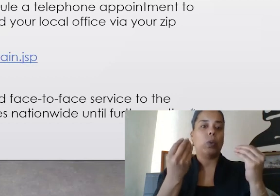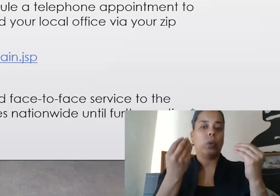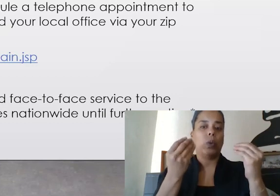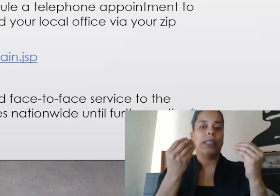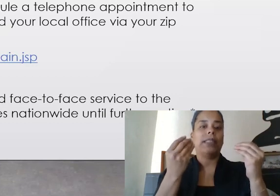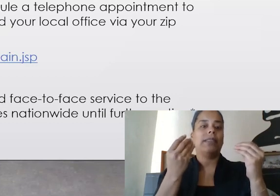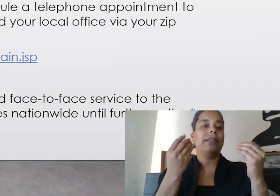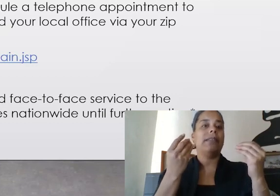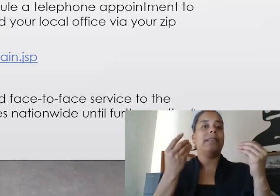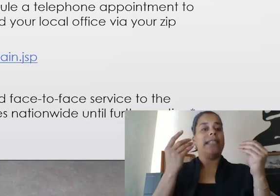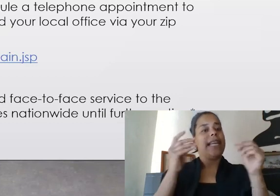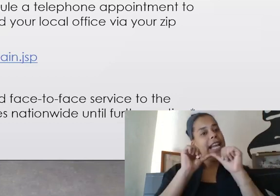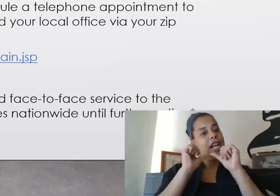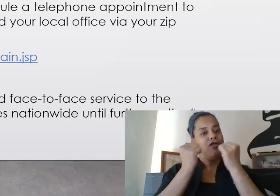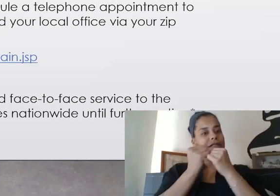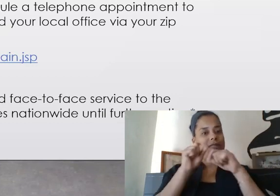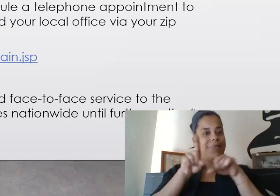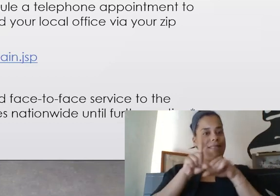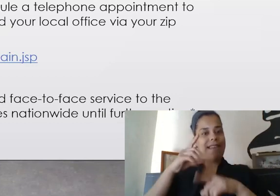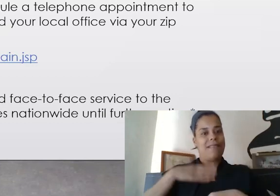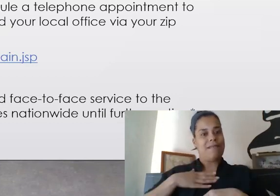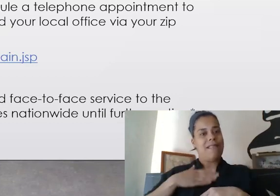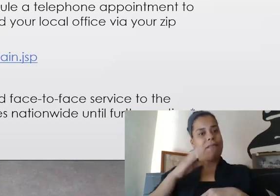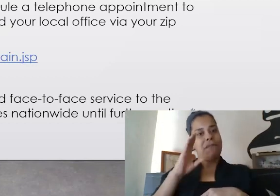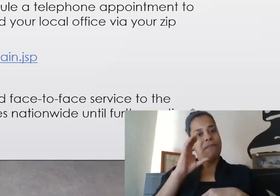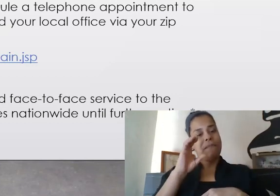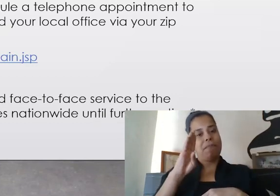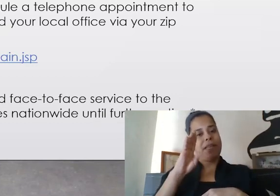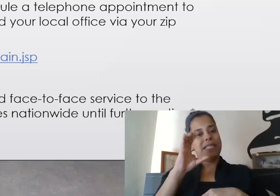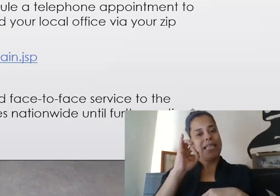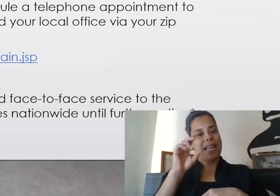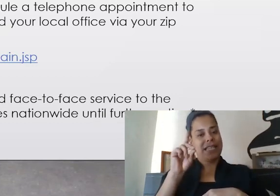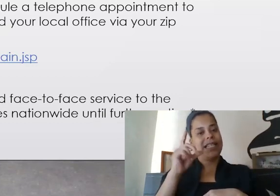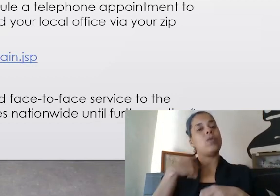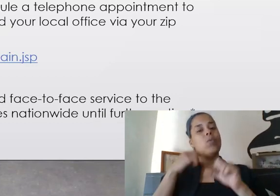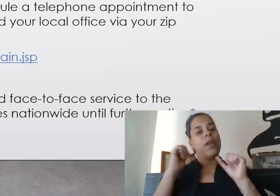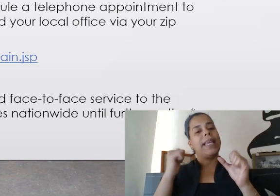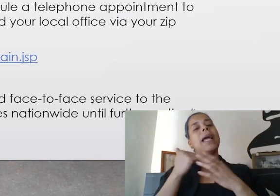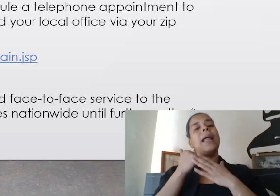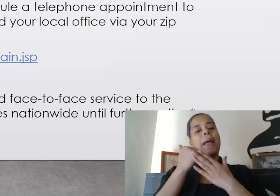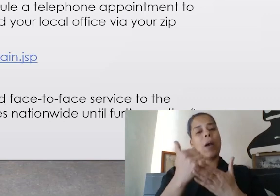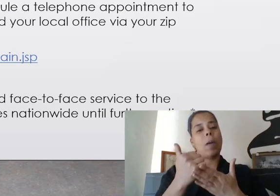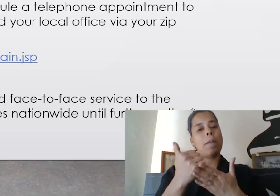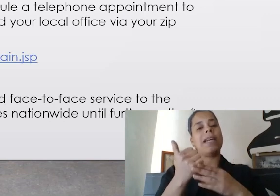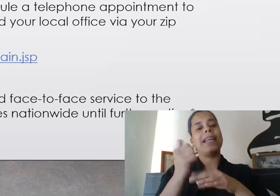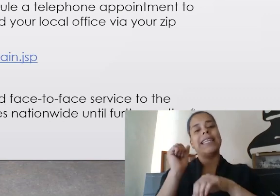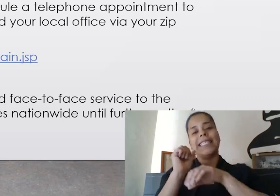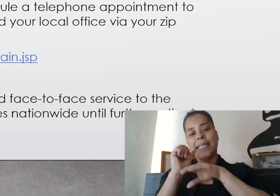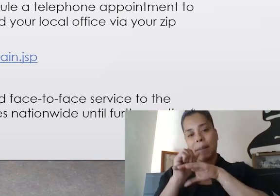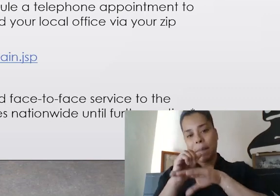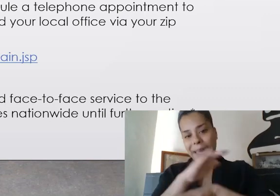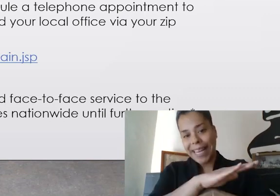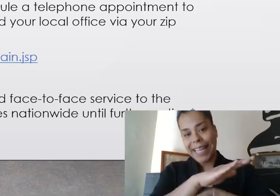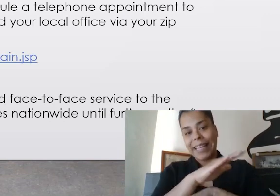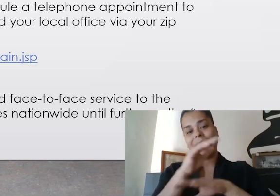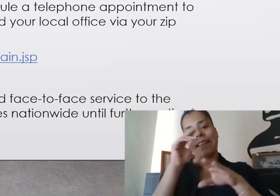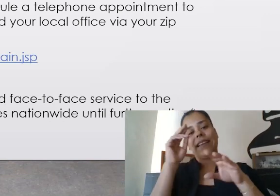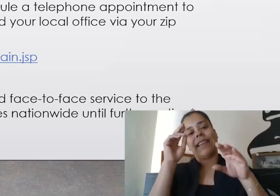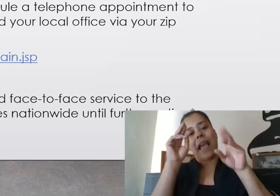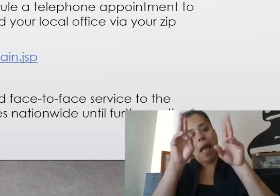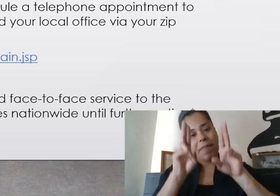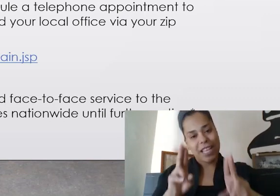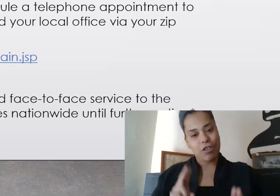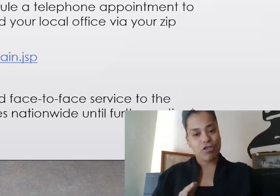like BCID, who's a nonprofit organization, can help with submitting applications, and that would be